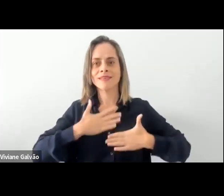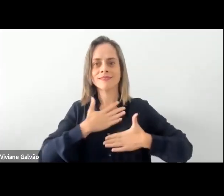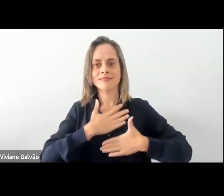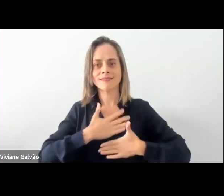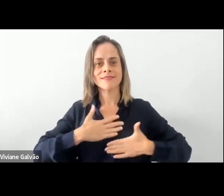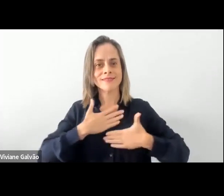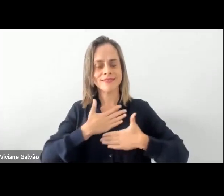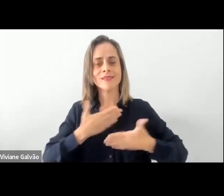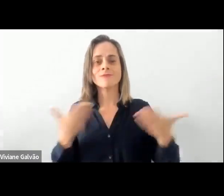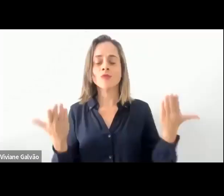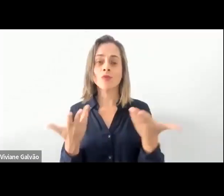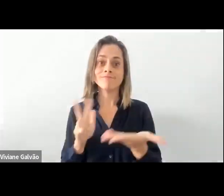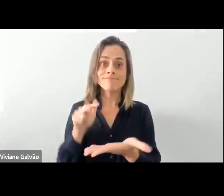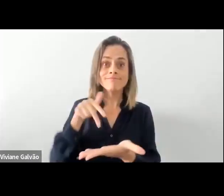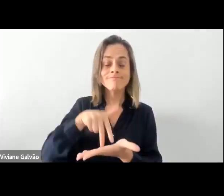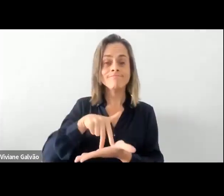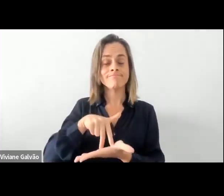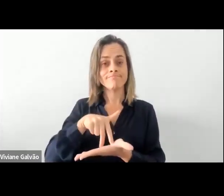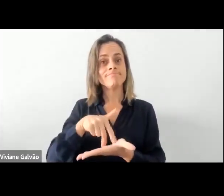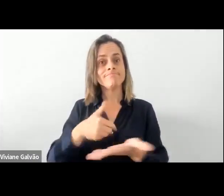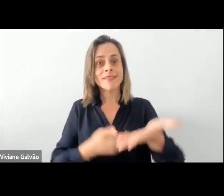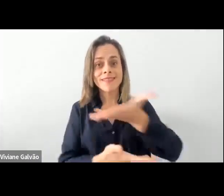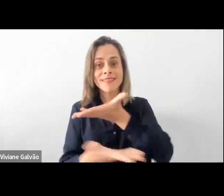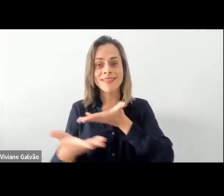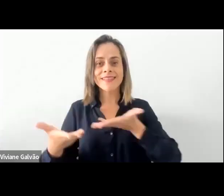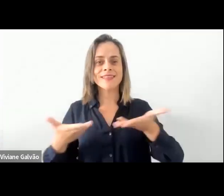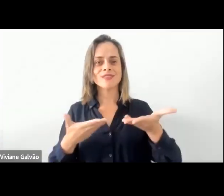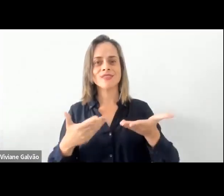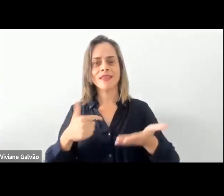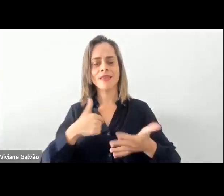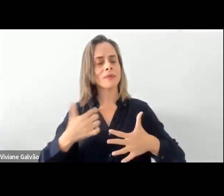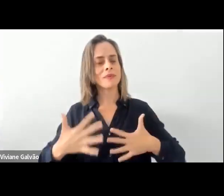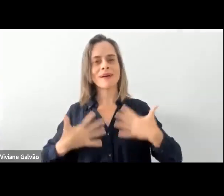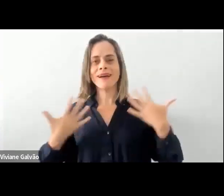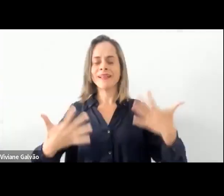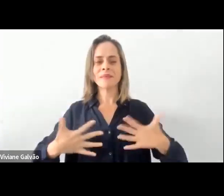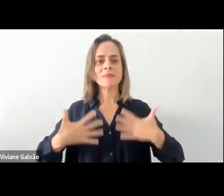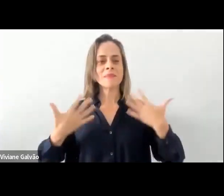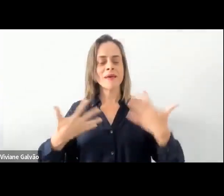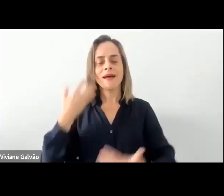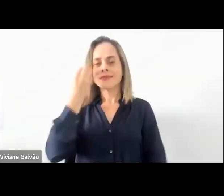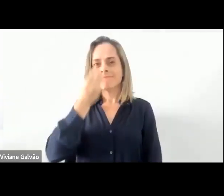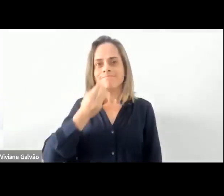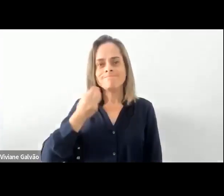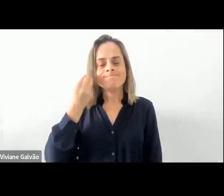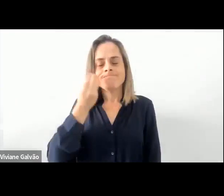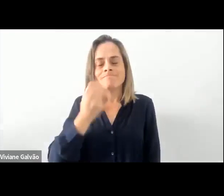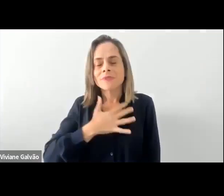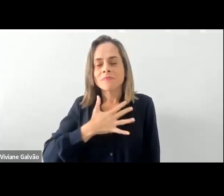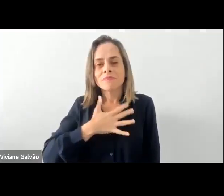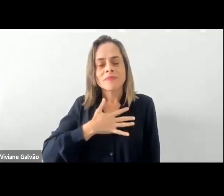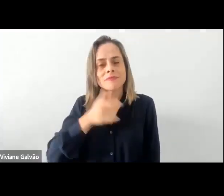It's exciting and a humbling experience for me. And thank you for that introduction as well.